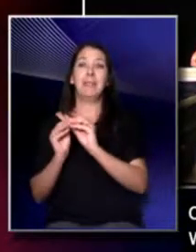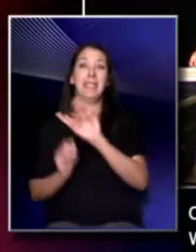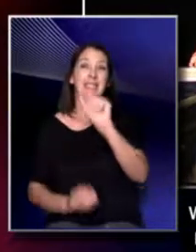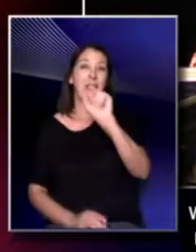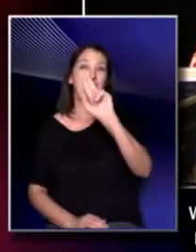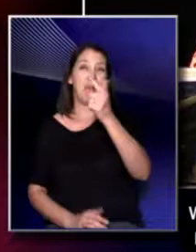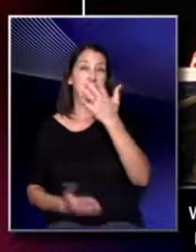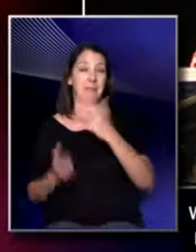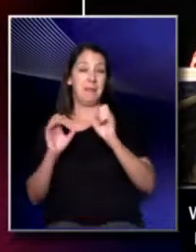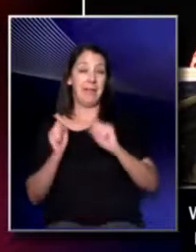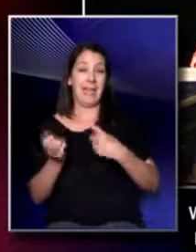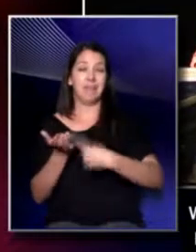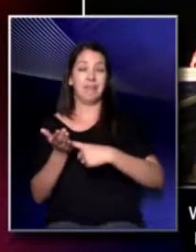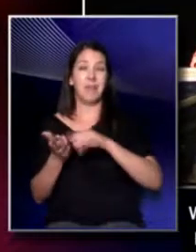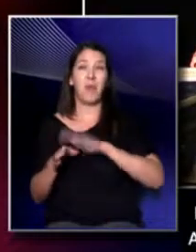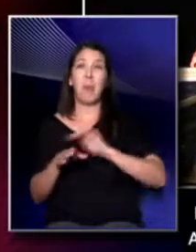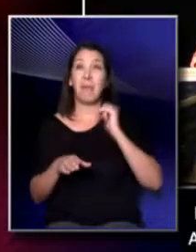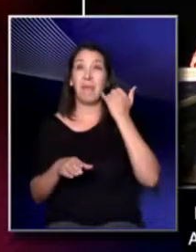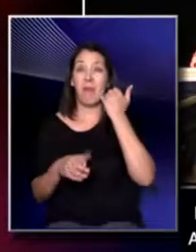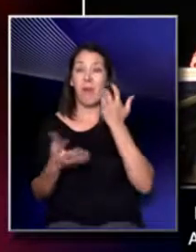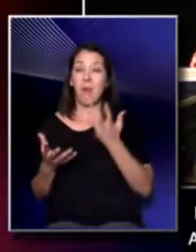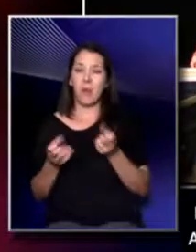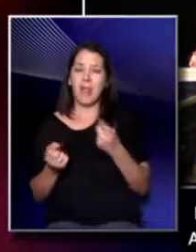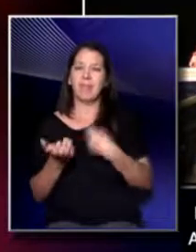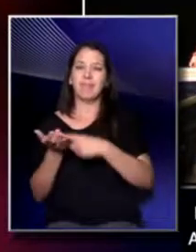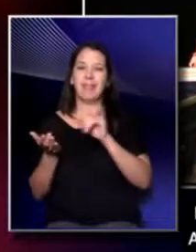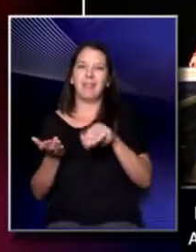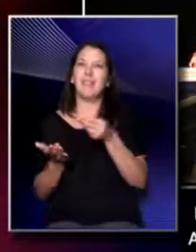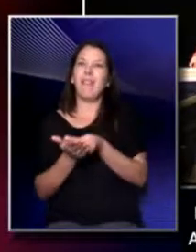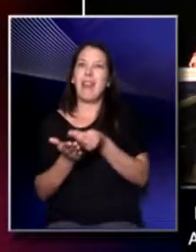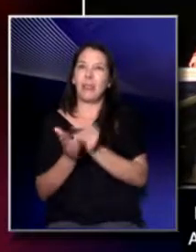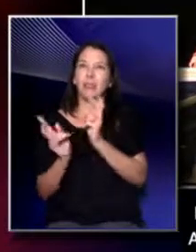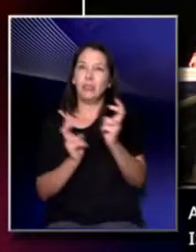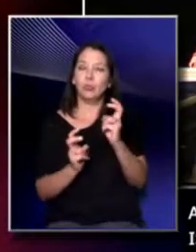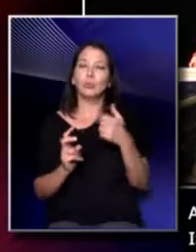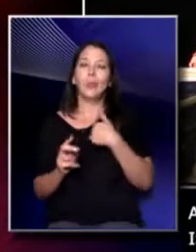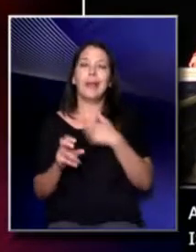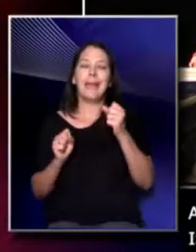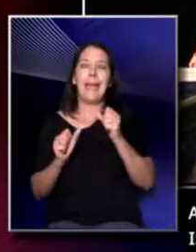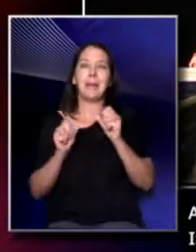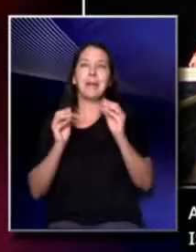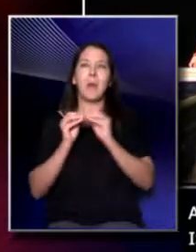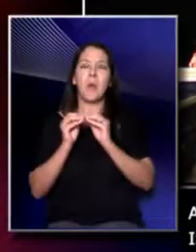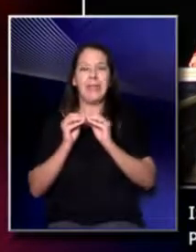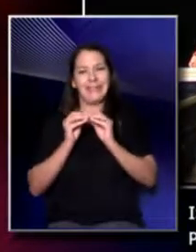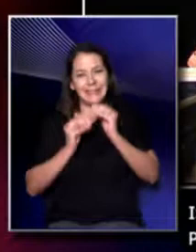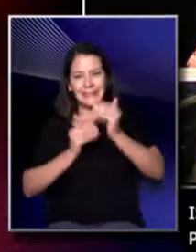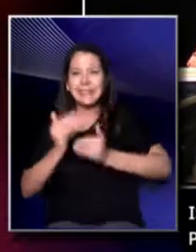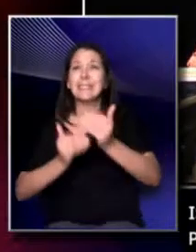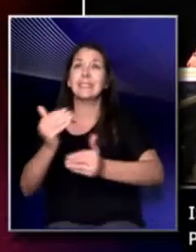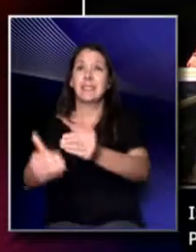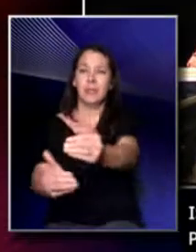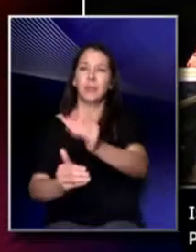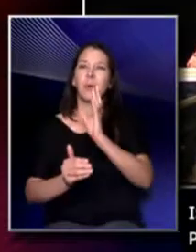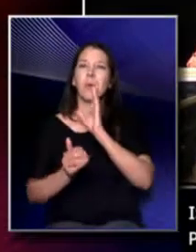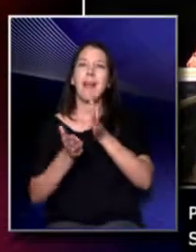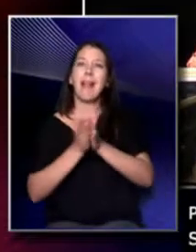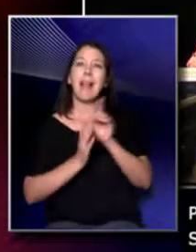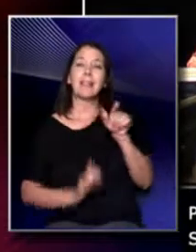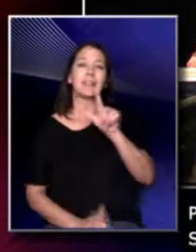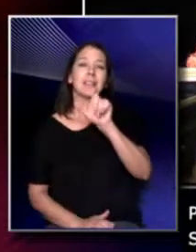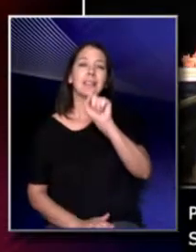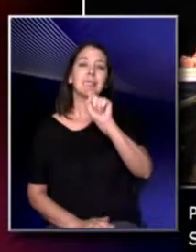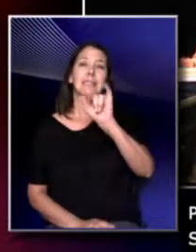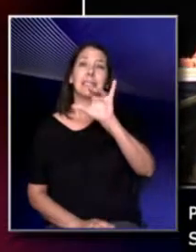discuss these financial issues, so we can have move this process along. So I'm going to ask Leticia to send